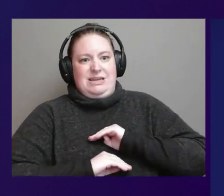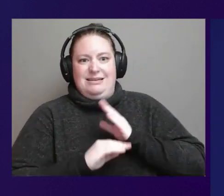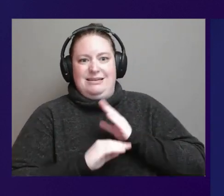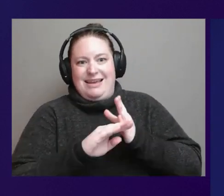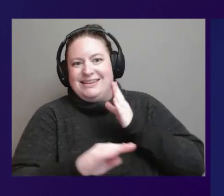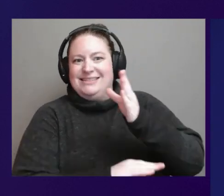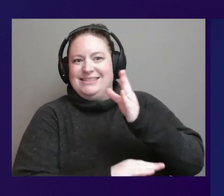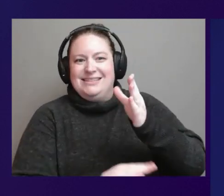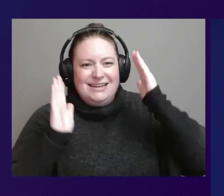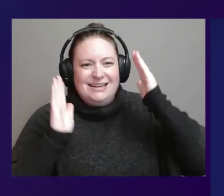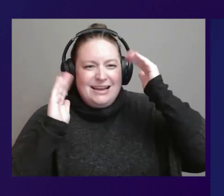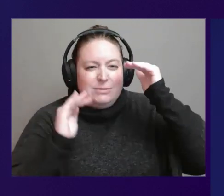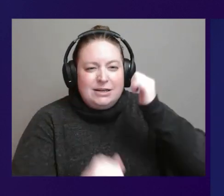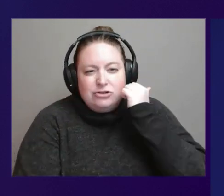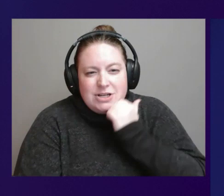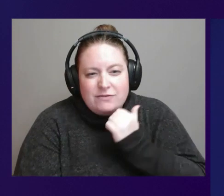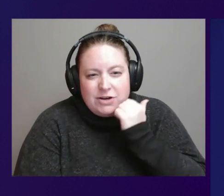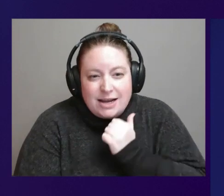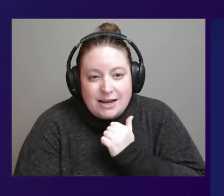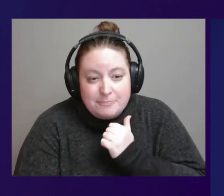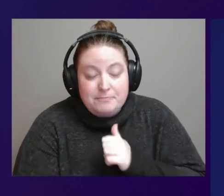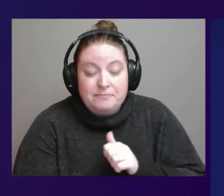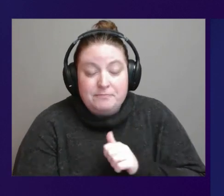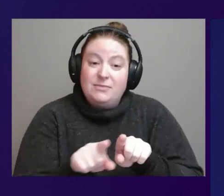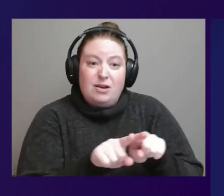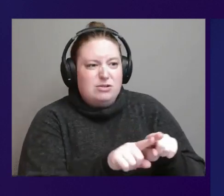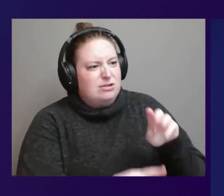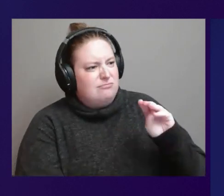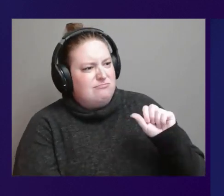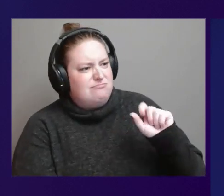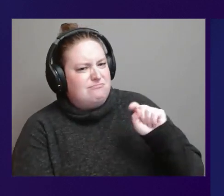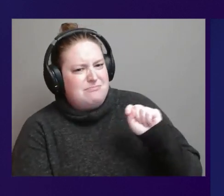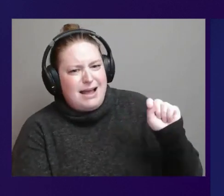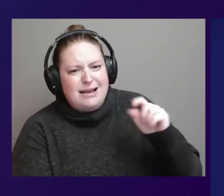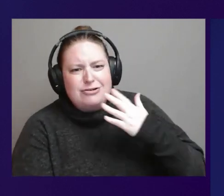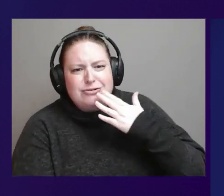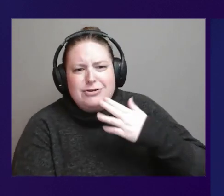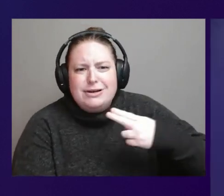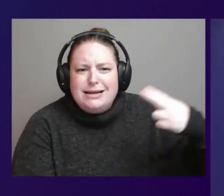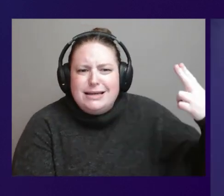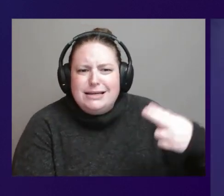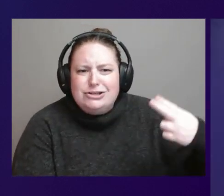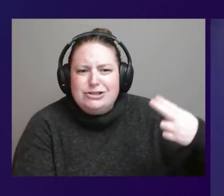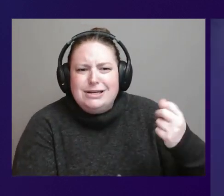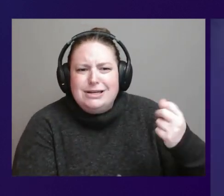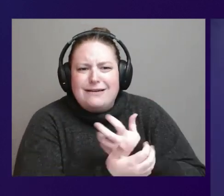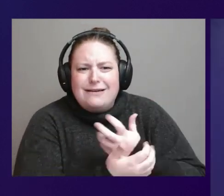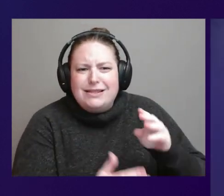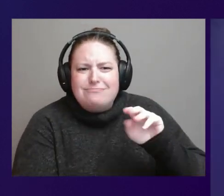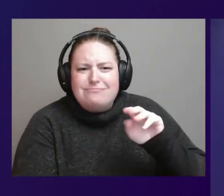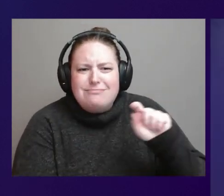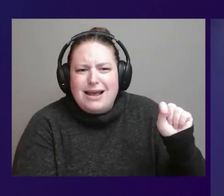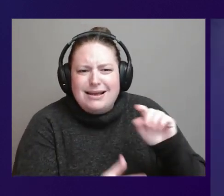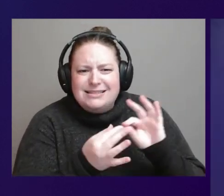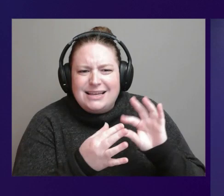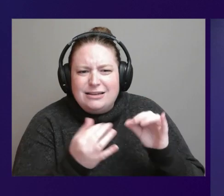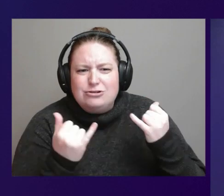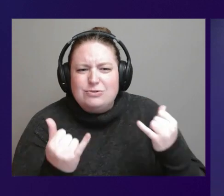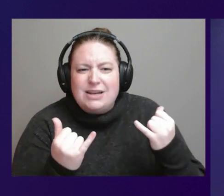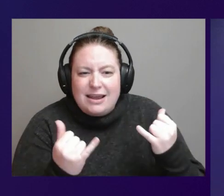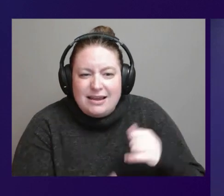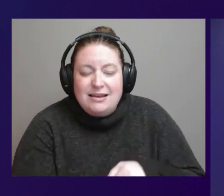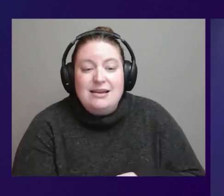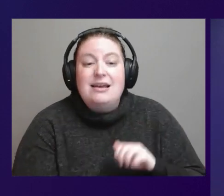day. Also for Matt, a lot of really rich history in what Matt had to say today. When he talked about how we'll